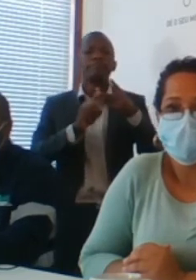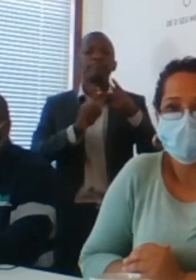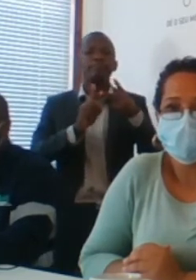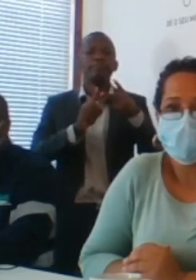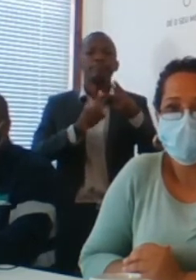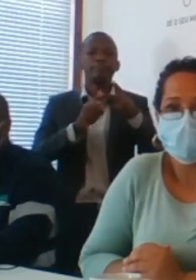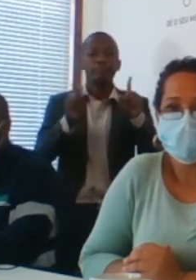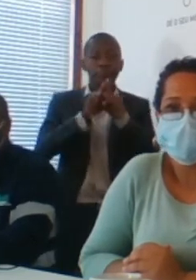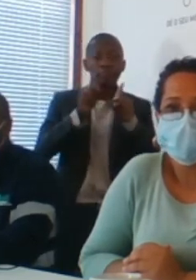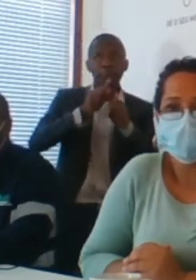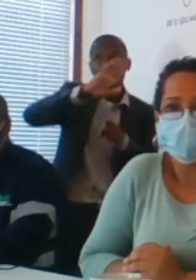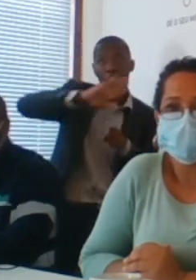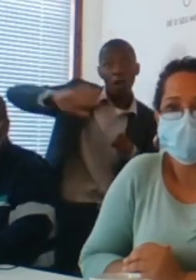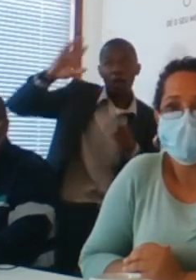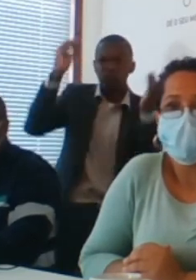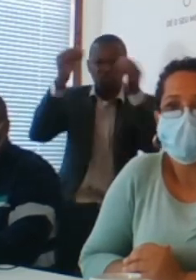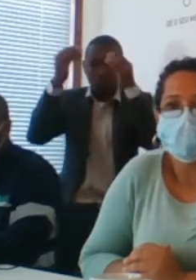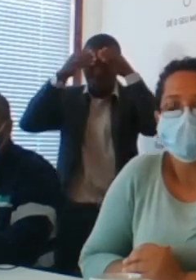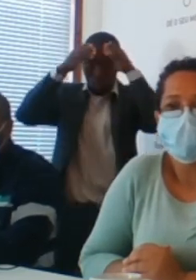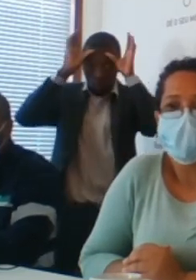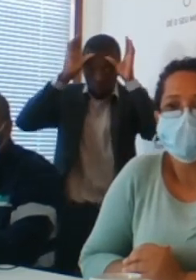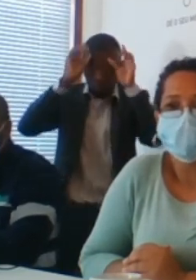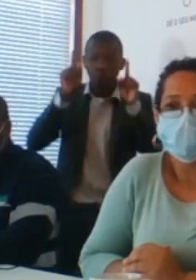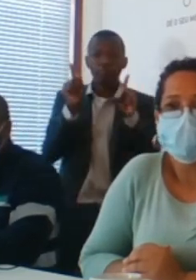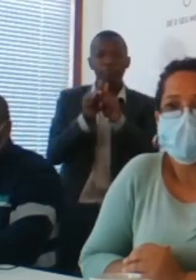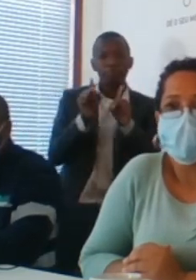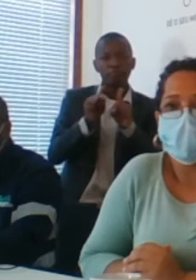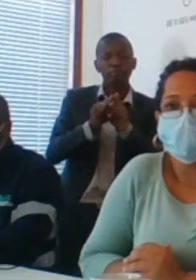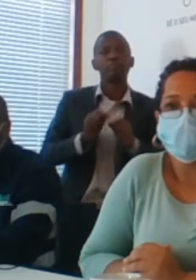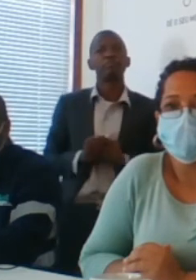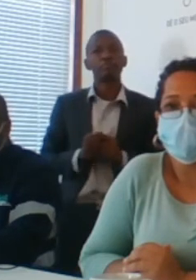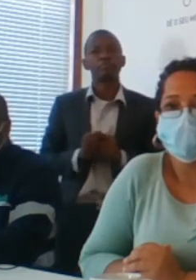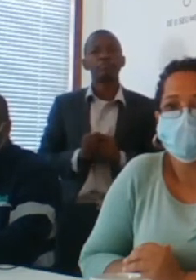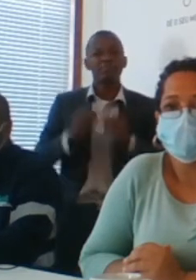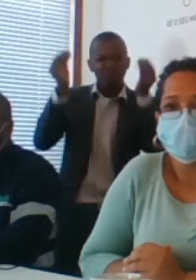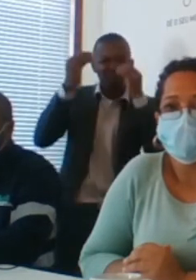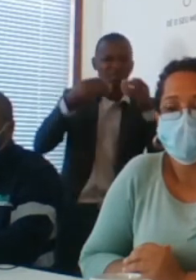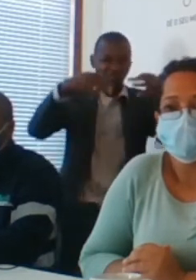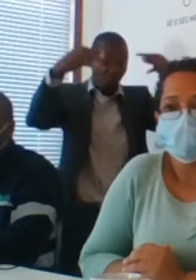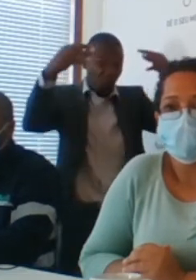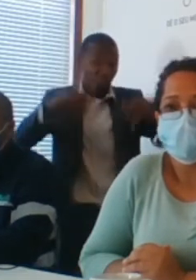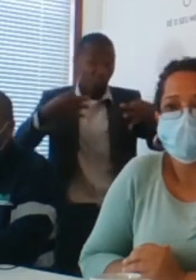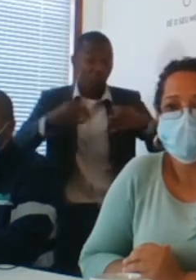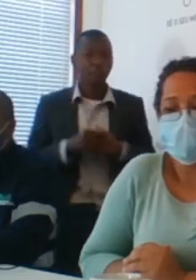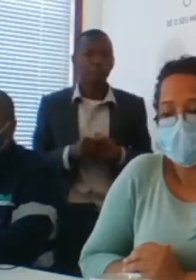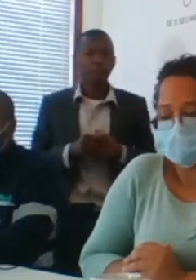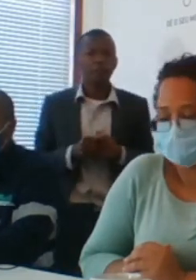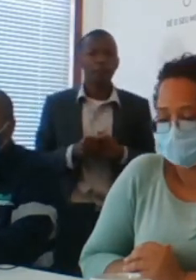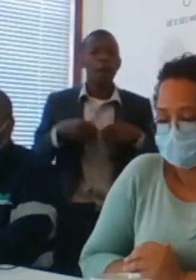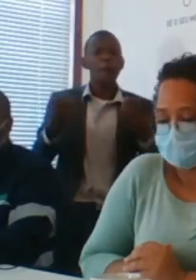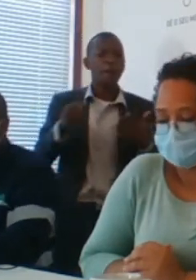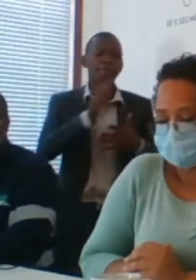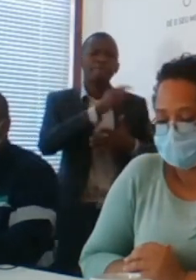the national board and vocational qualification. We do have as well excellence courses. In terms of basic